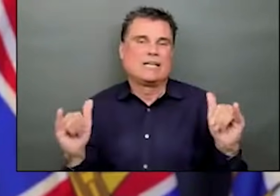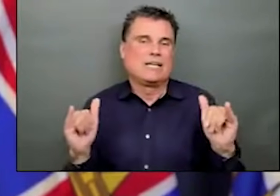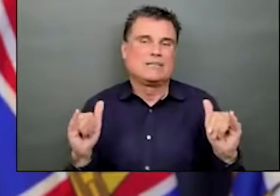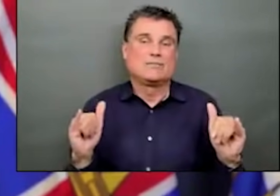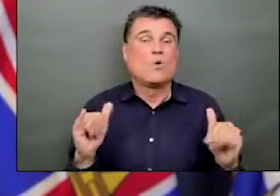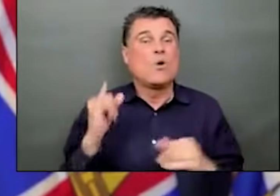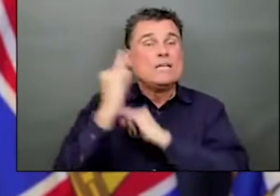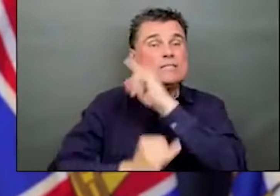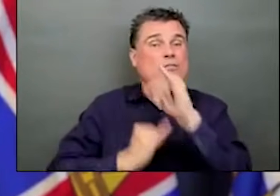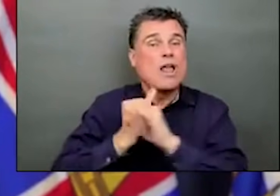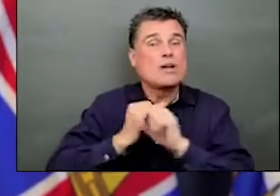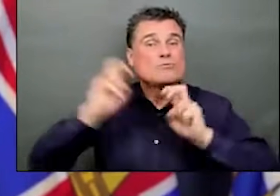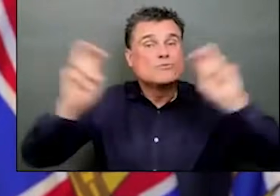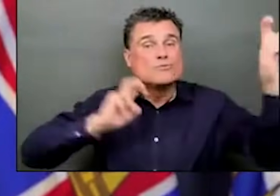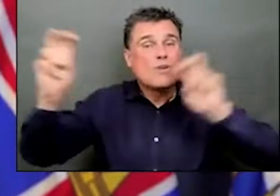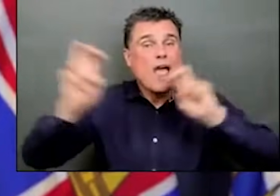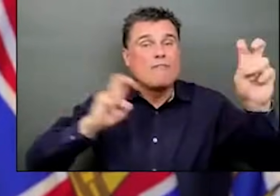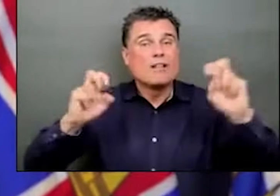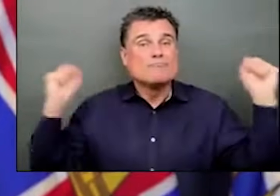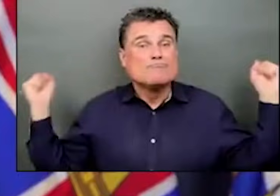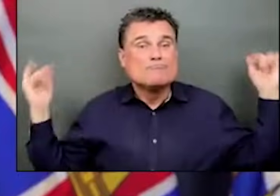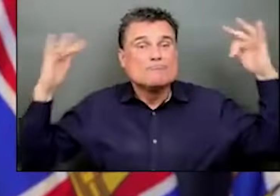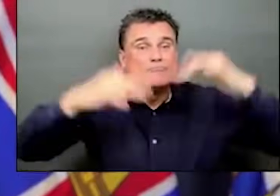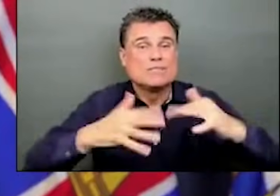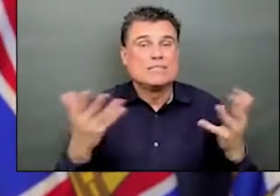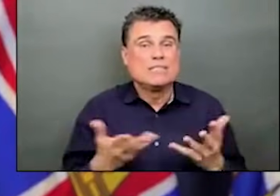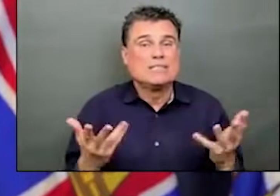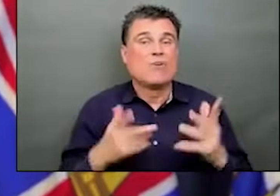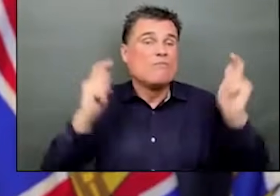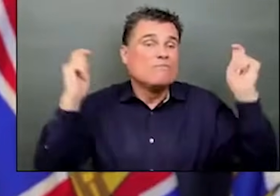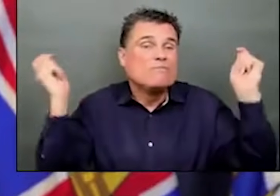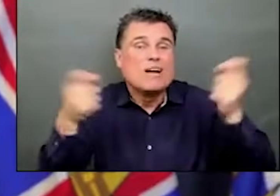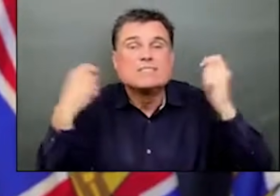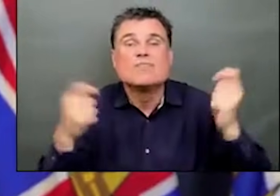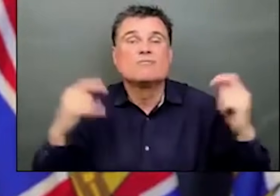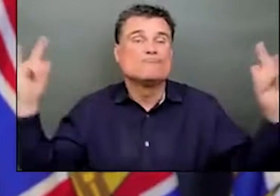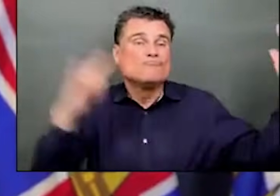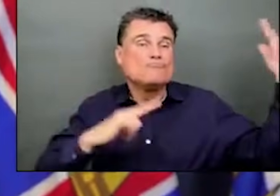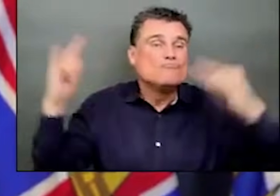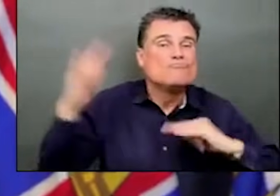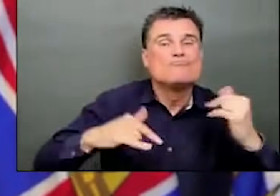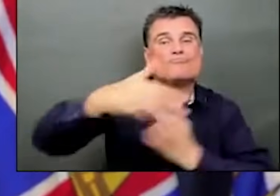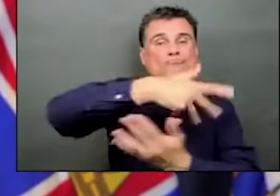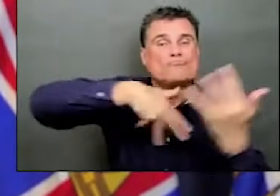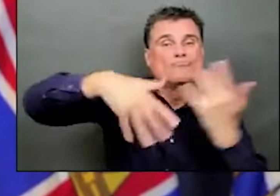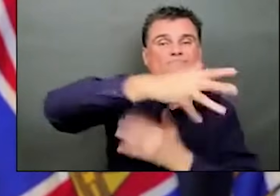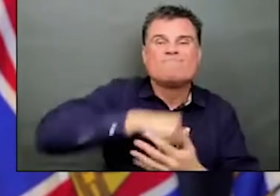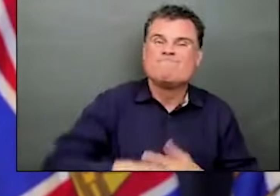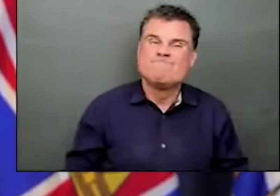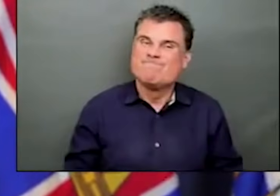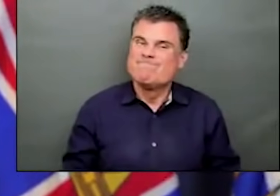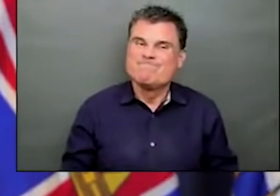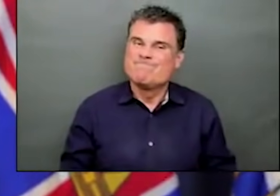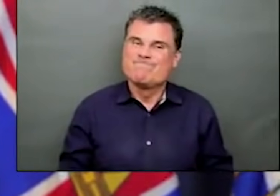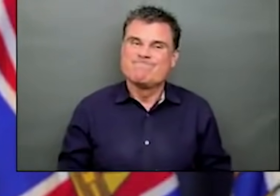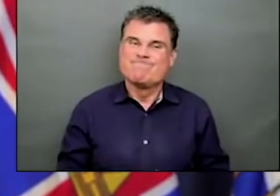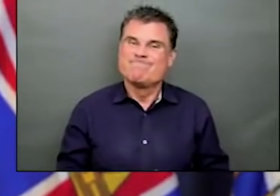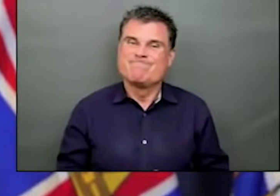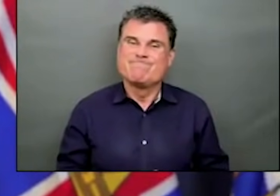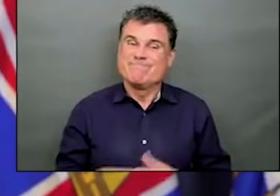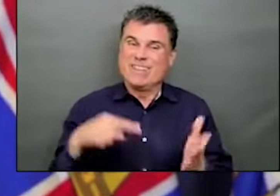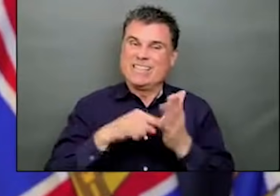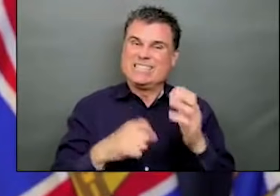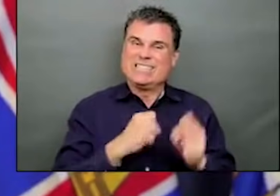international gatherings, large festivals that have people coming from multiple places are not likely to happen this